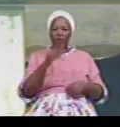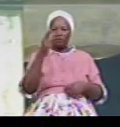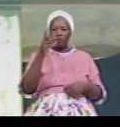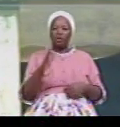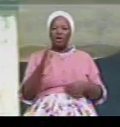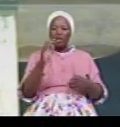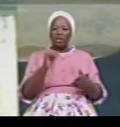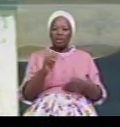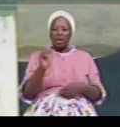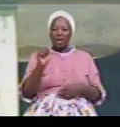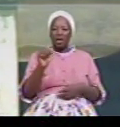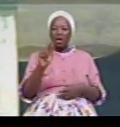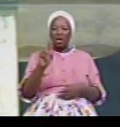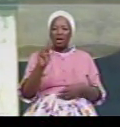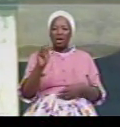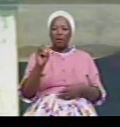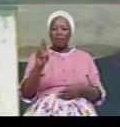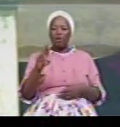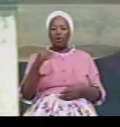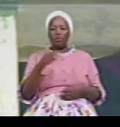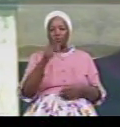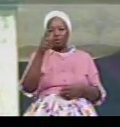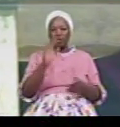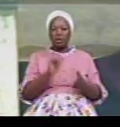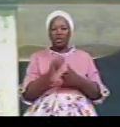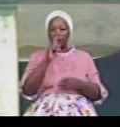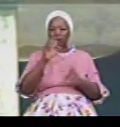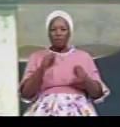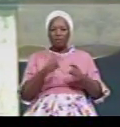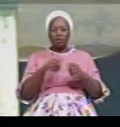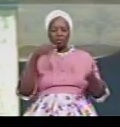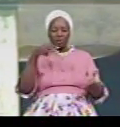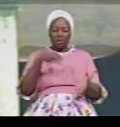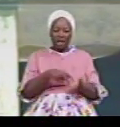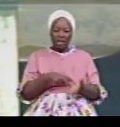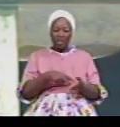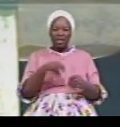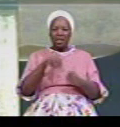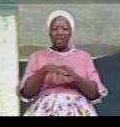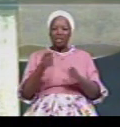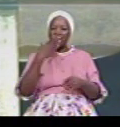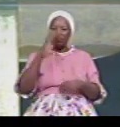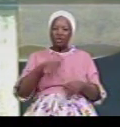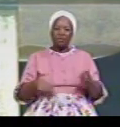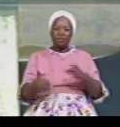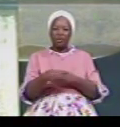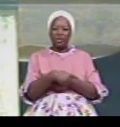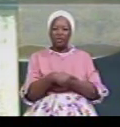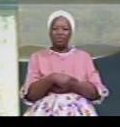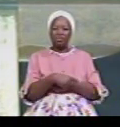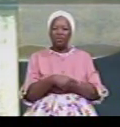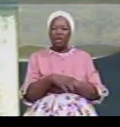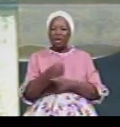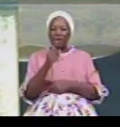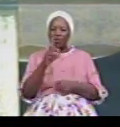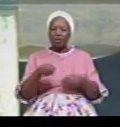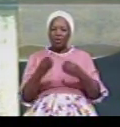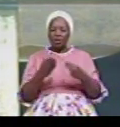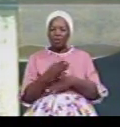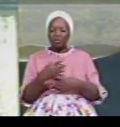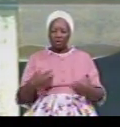be able to withstand in the evil day. Anybody going through challenges